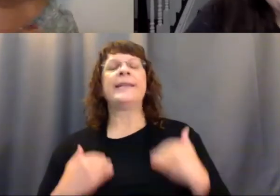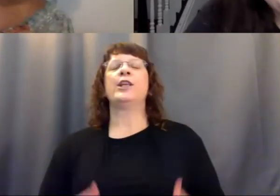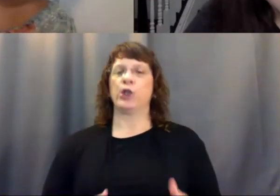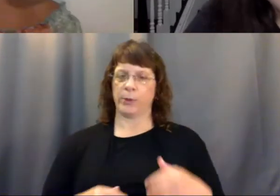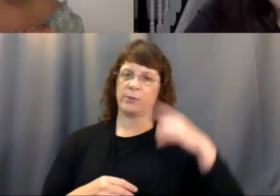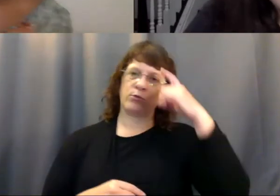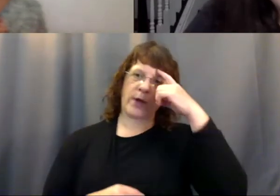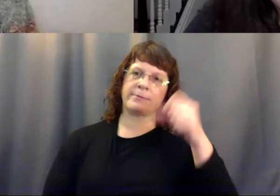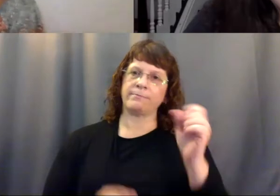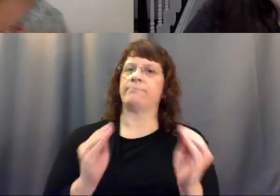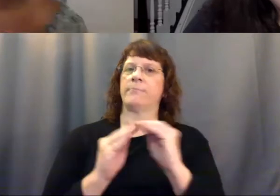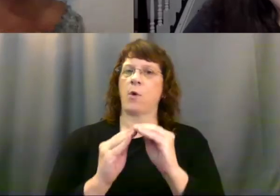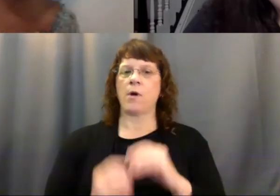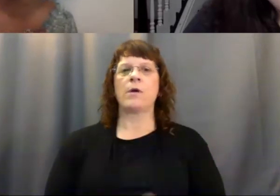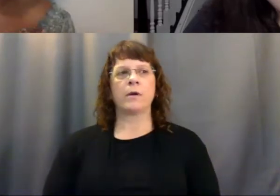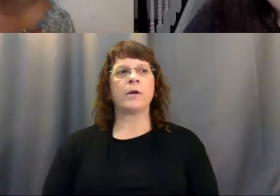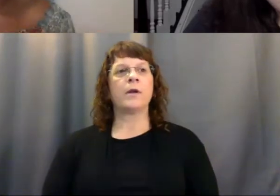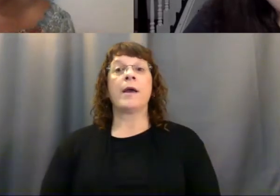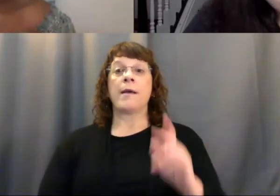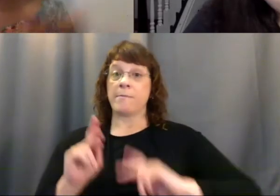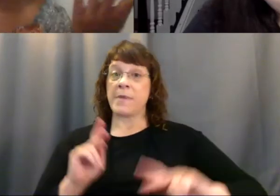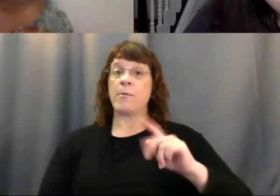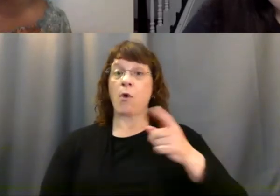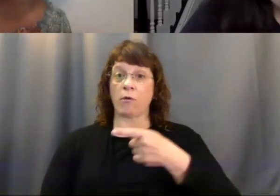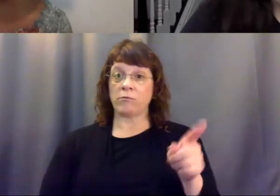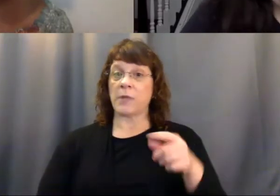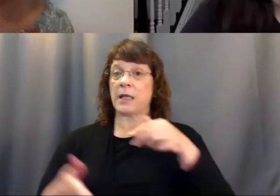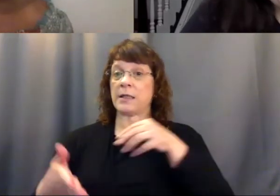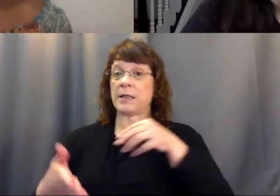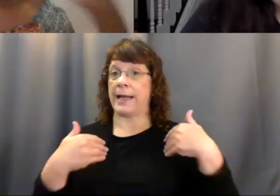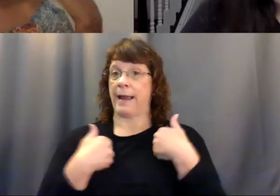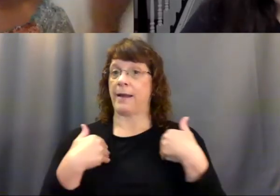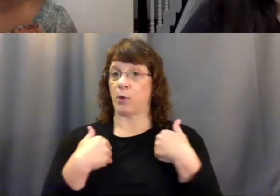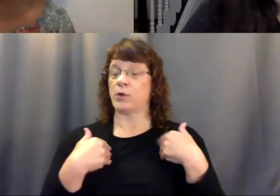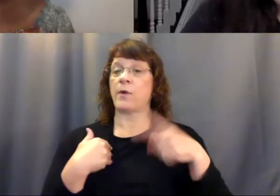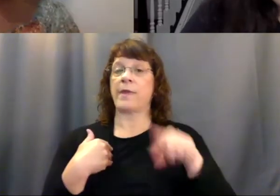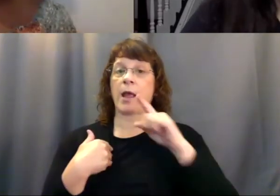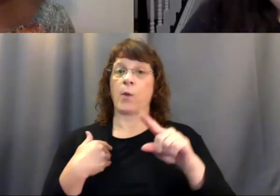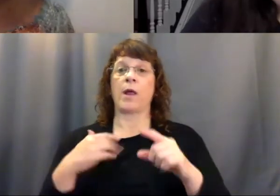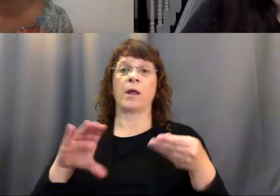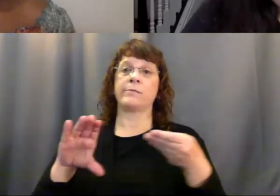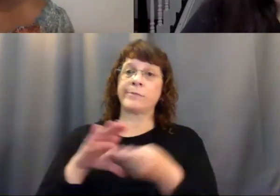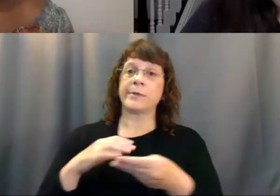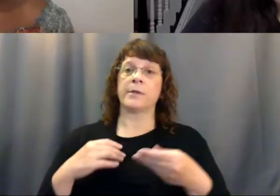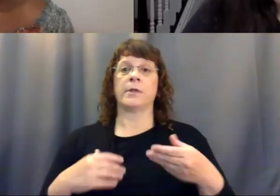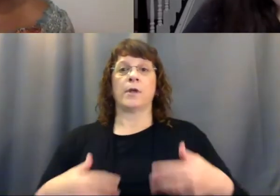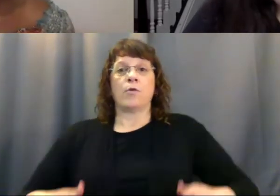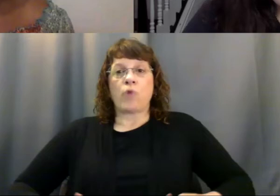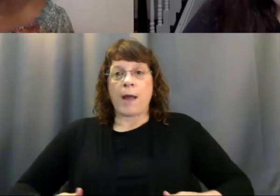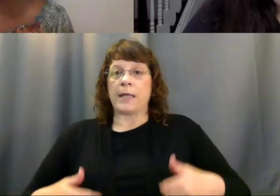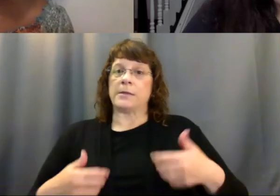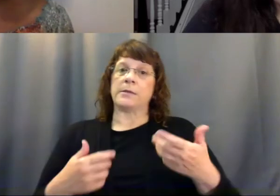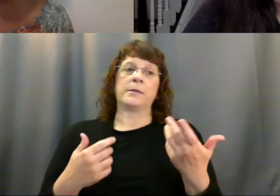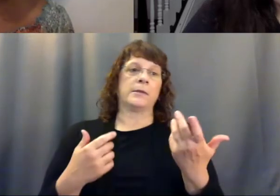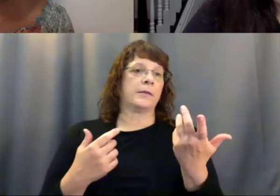So there are people who study animals. So they do scan like primates, monkeys. They